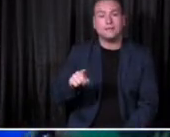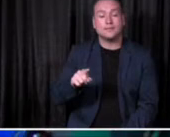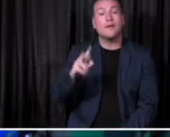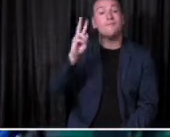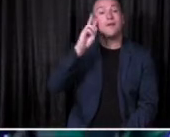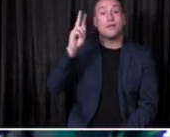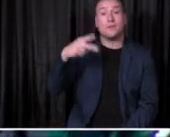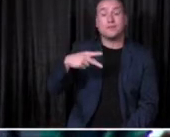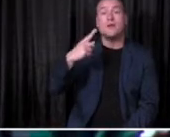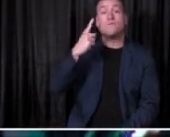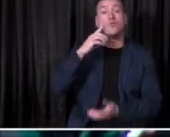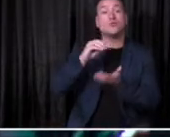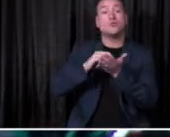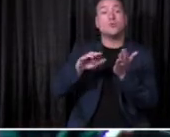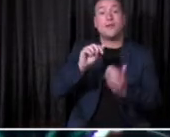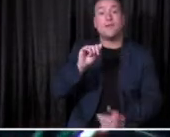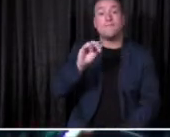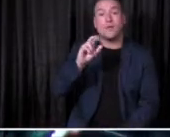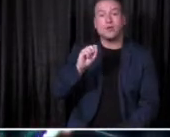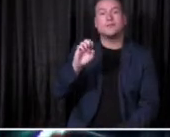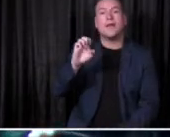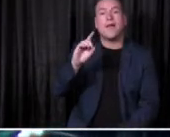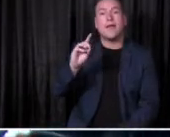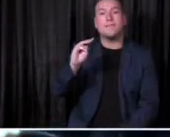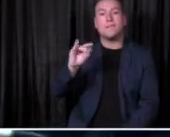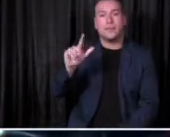Vice President for Student Affairs, Ed Mills.